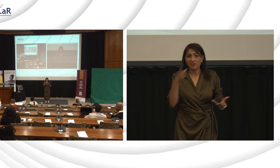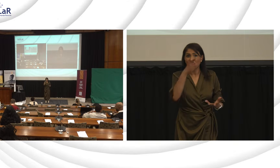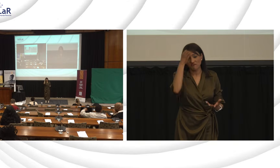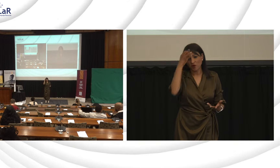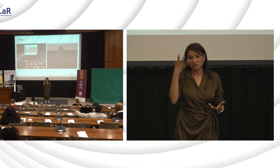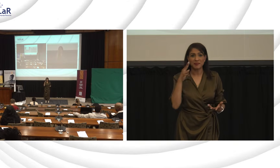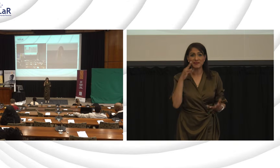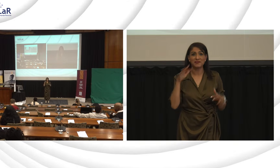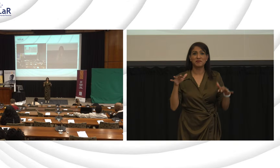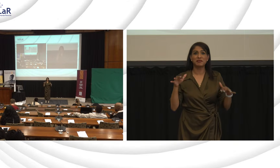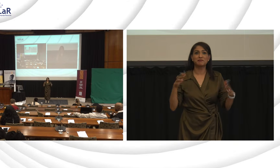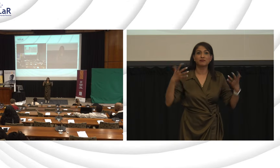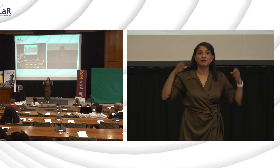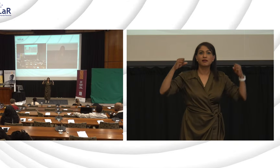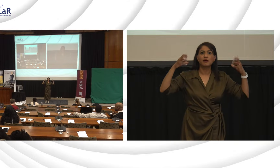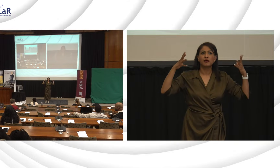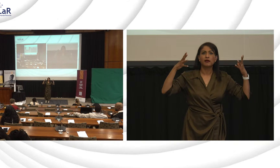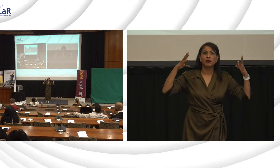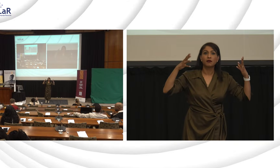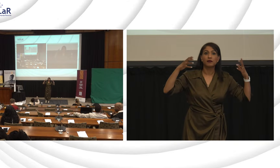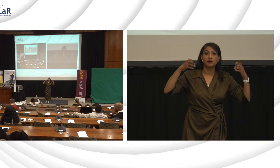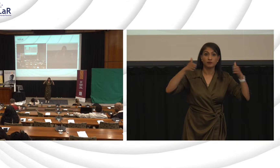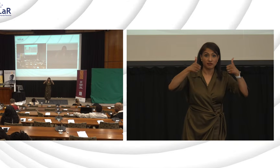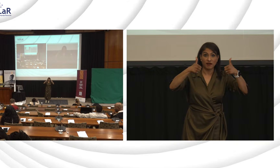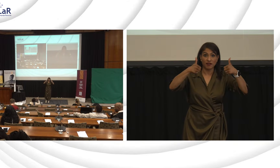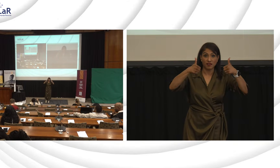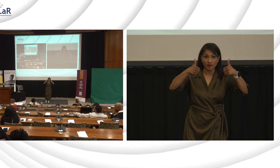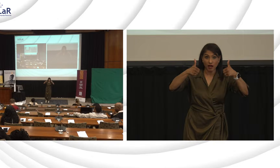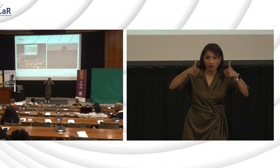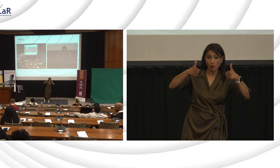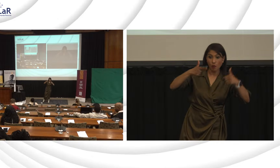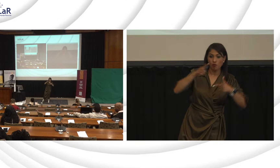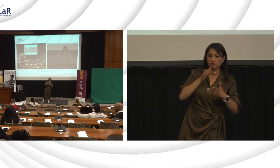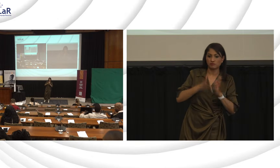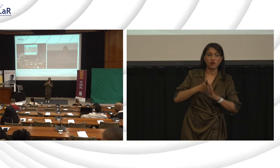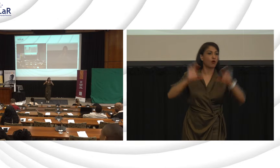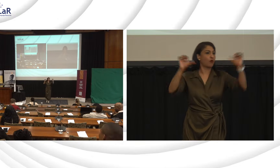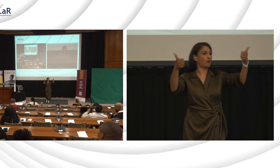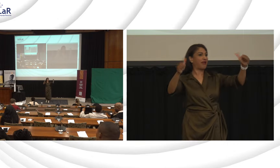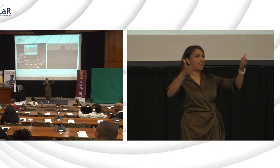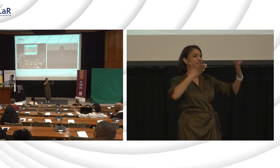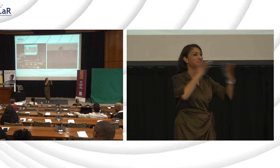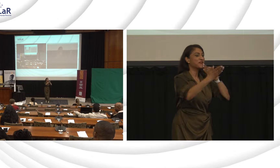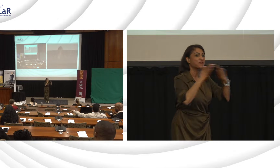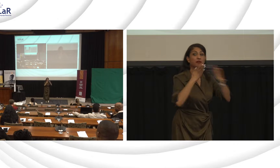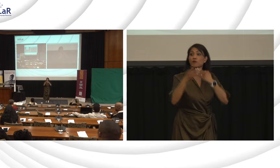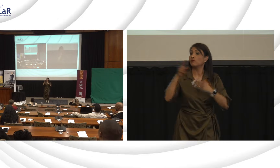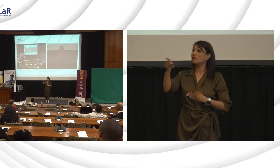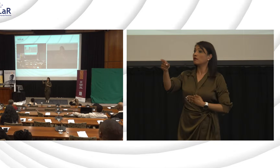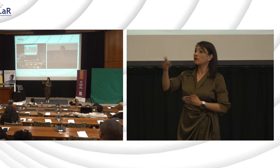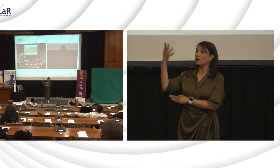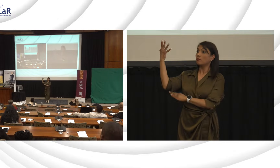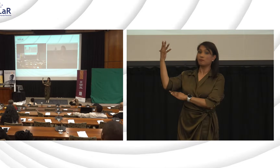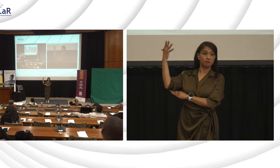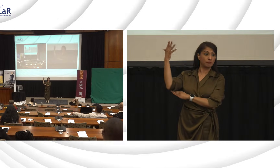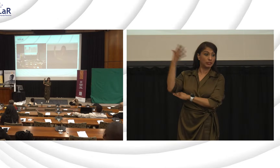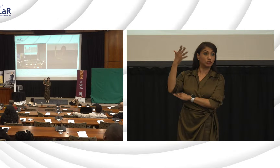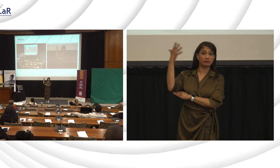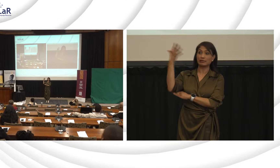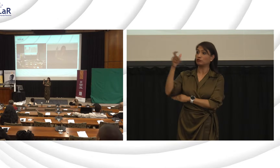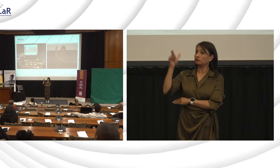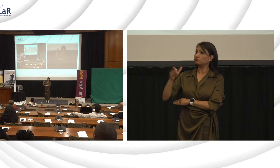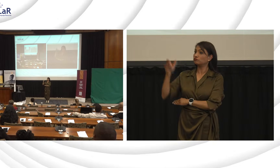Okay, is there anybody who is going to turn the lights brighter for us? Is that it? Okay, great. Thank you very